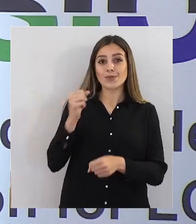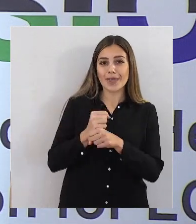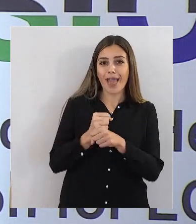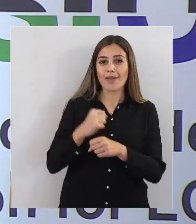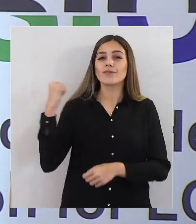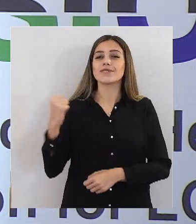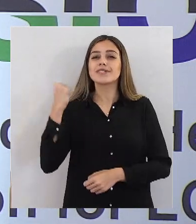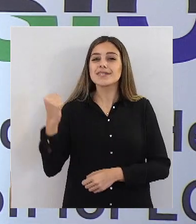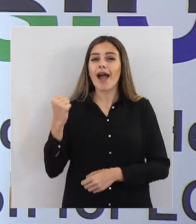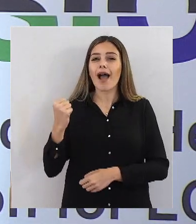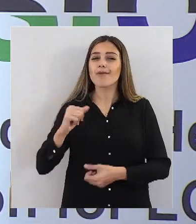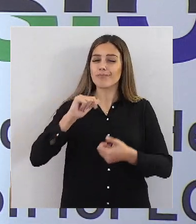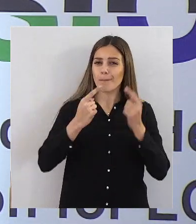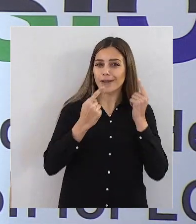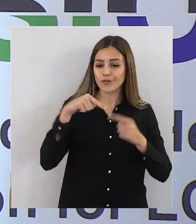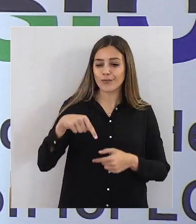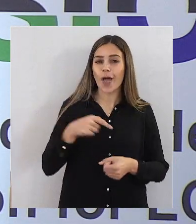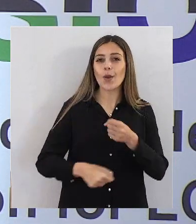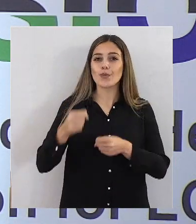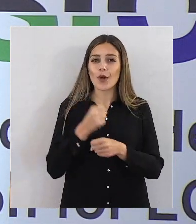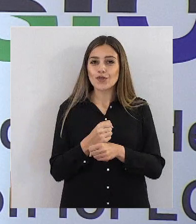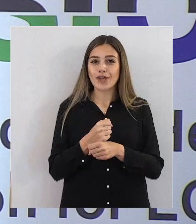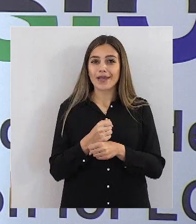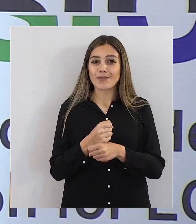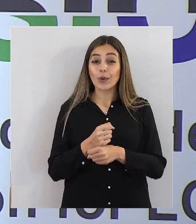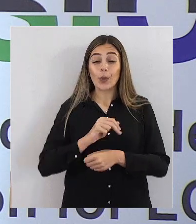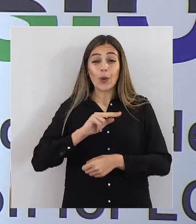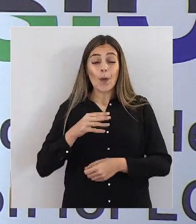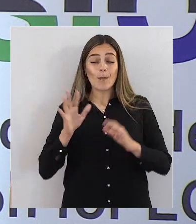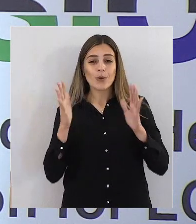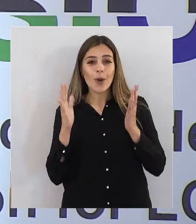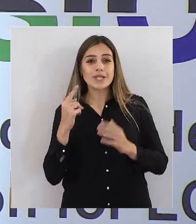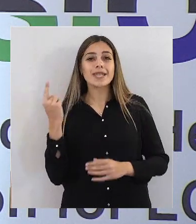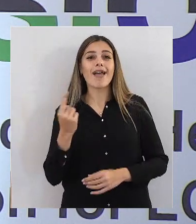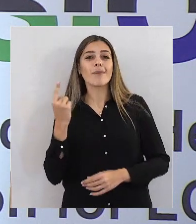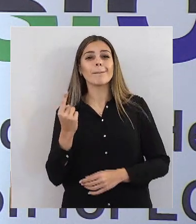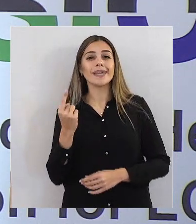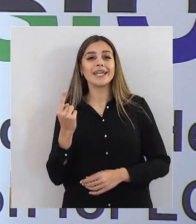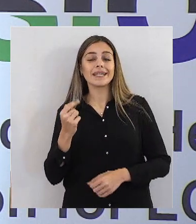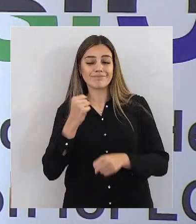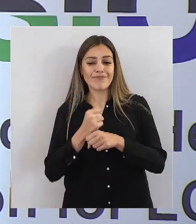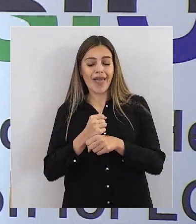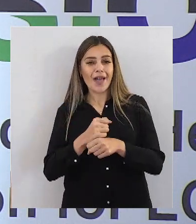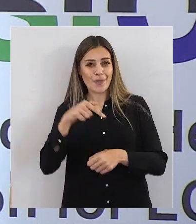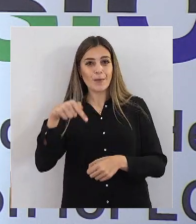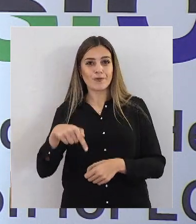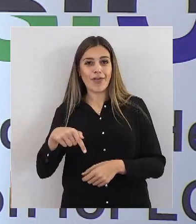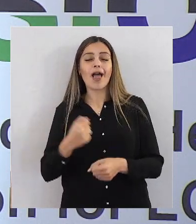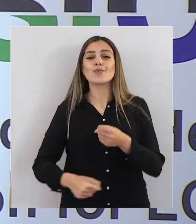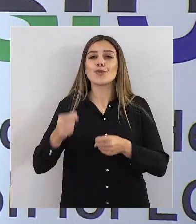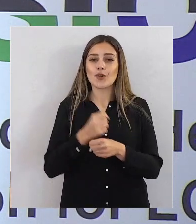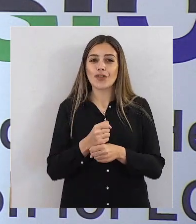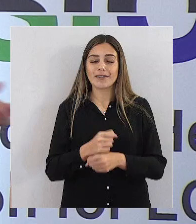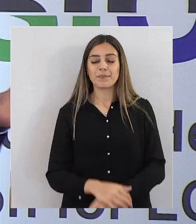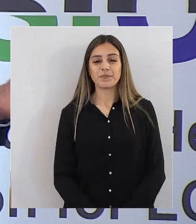the key drivers. Not only Gabi, Maronia, and Aaron Lee is the next speaker, the first keynote speaker we have with us this